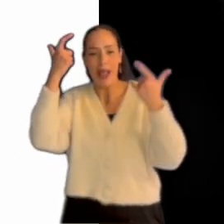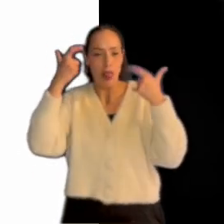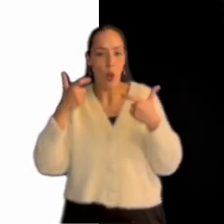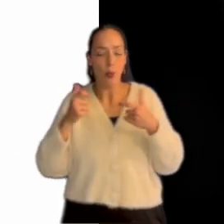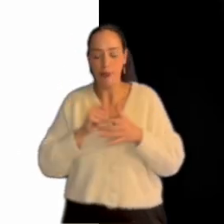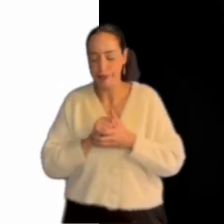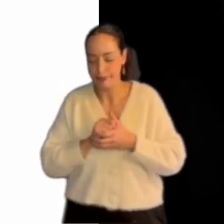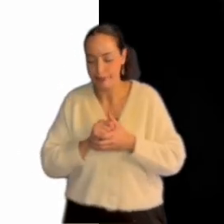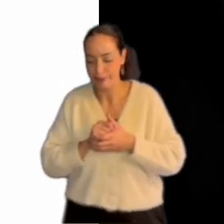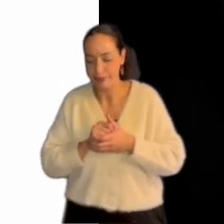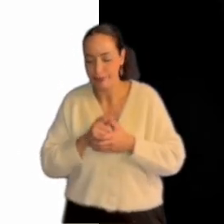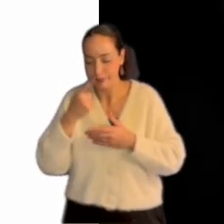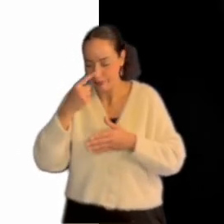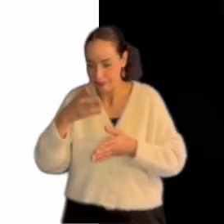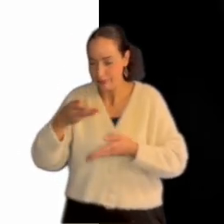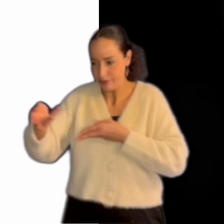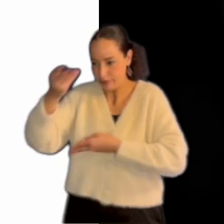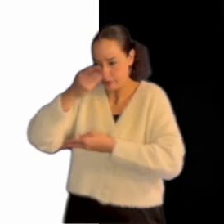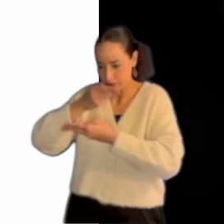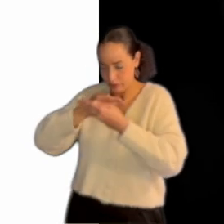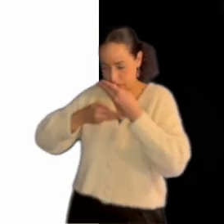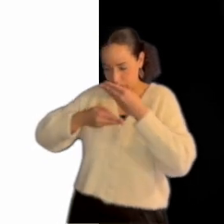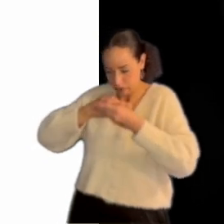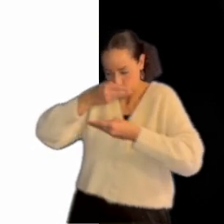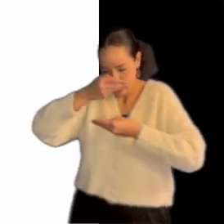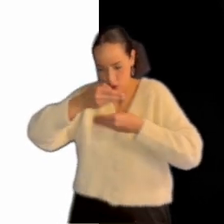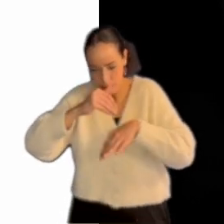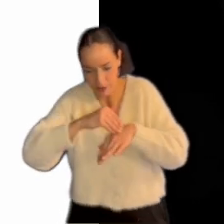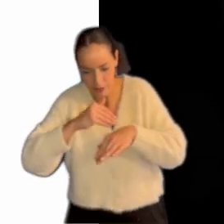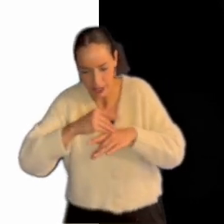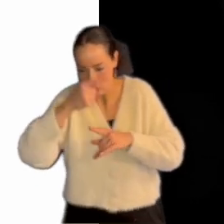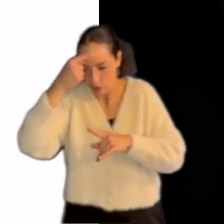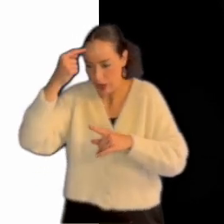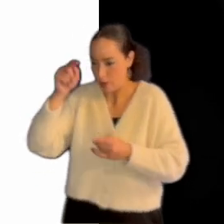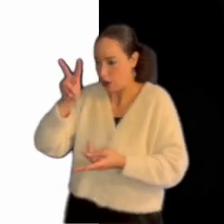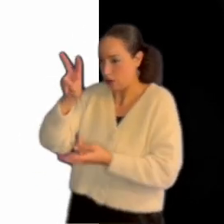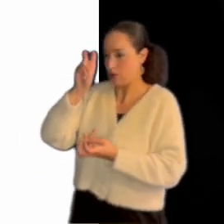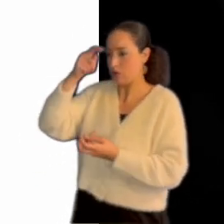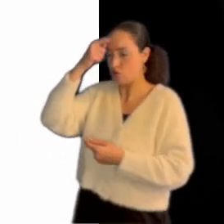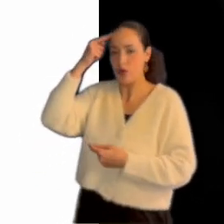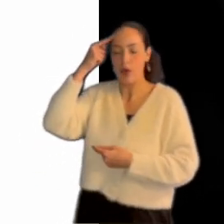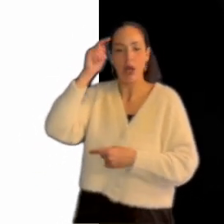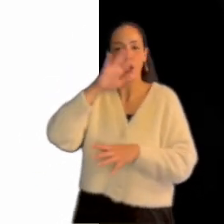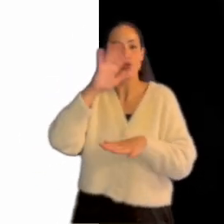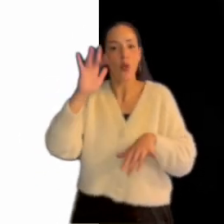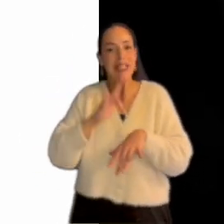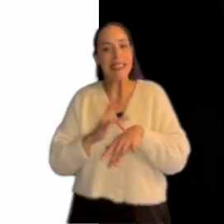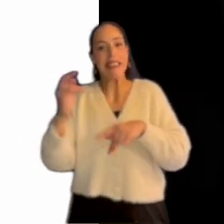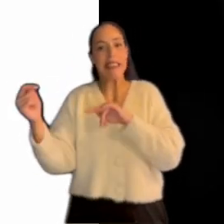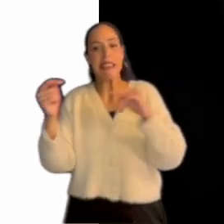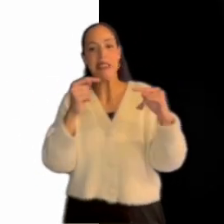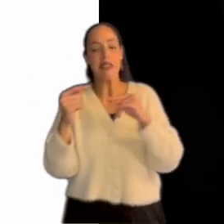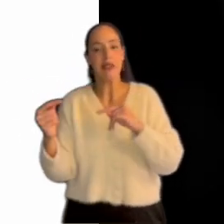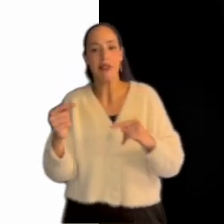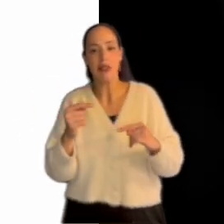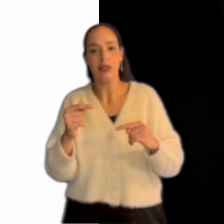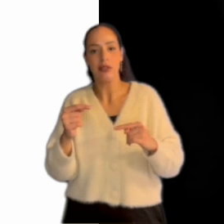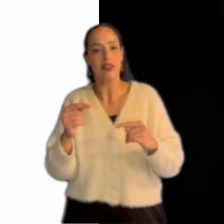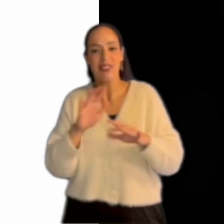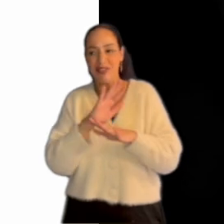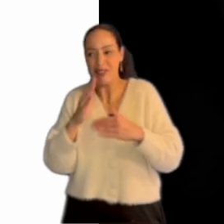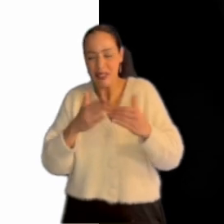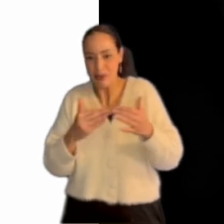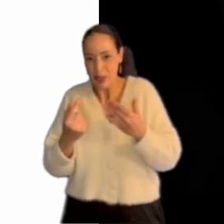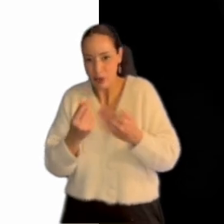controversial. It is not a matter of who is and isn't affected. Rather, it is a fact of life. Whilst they